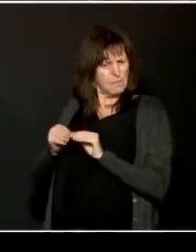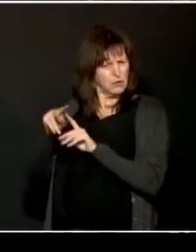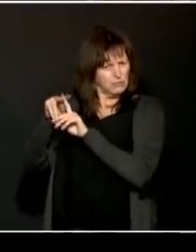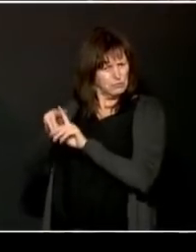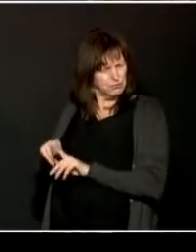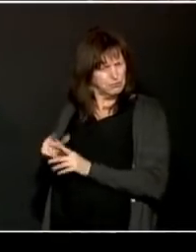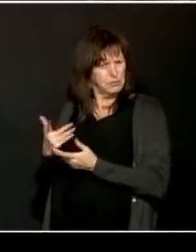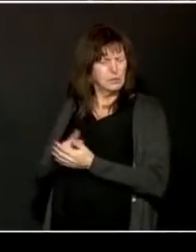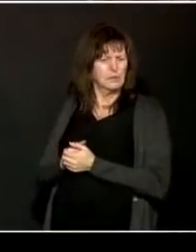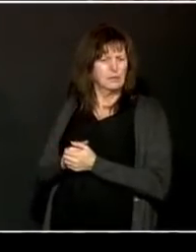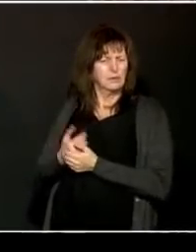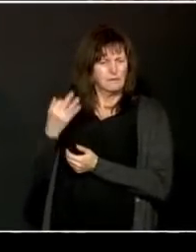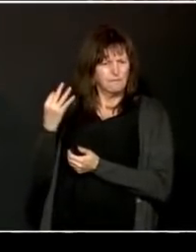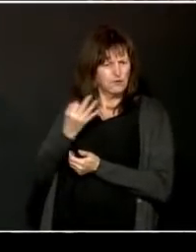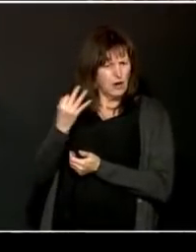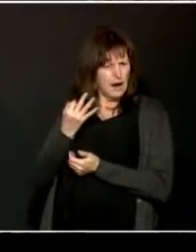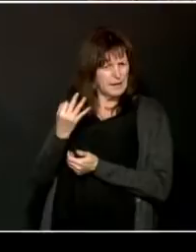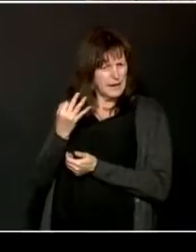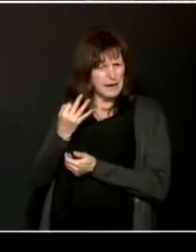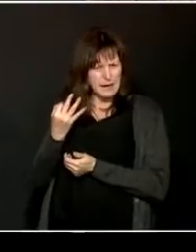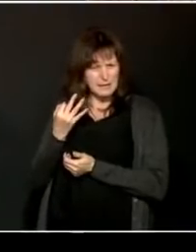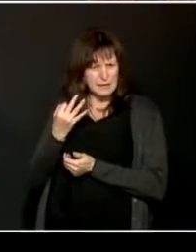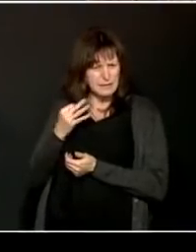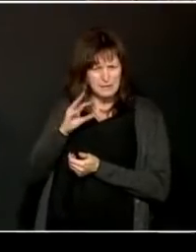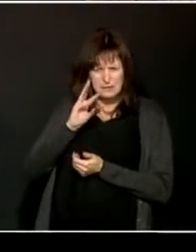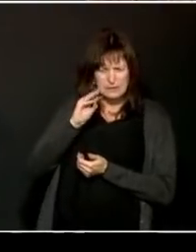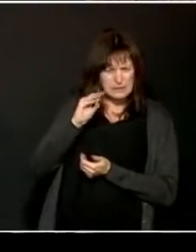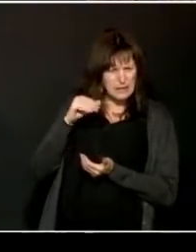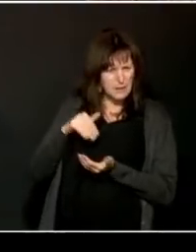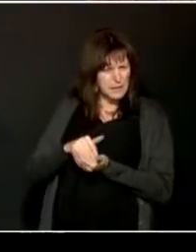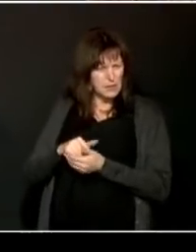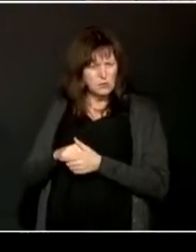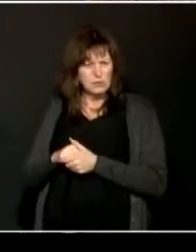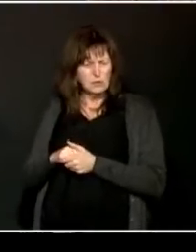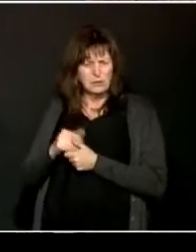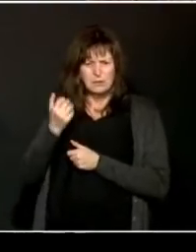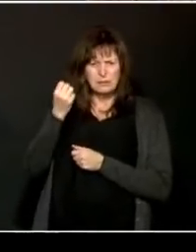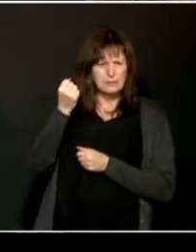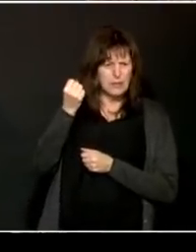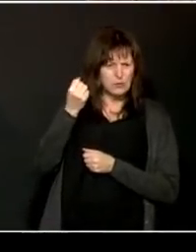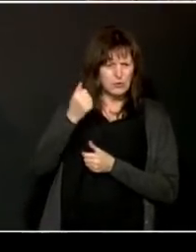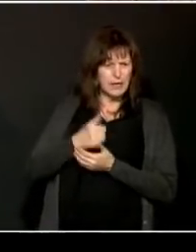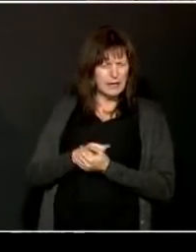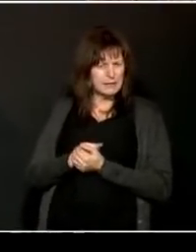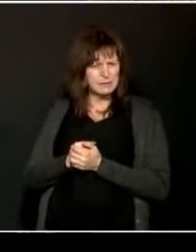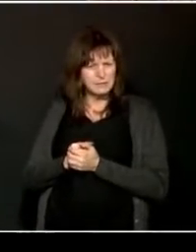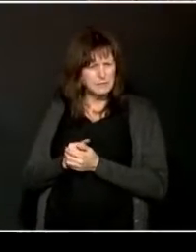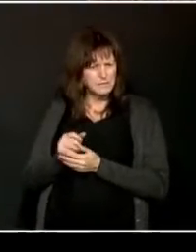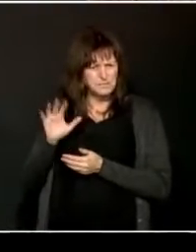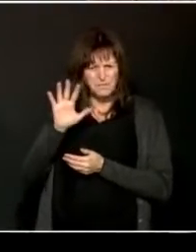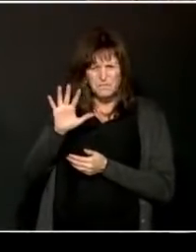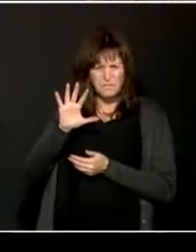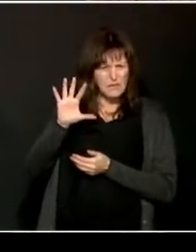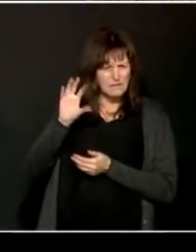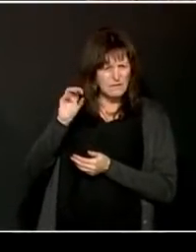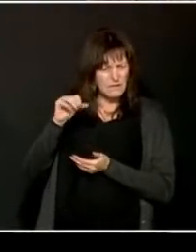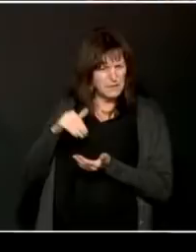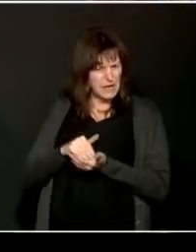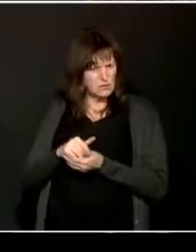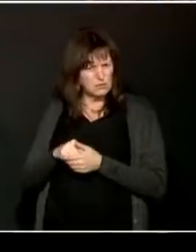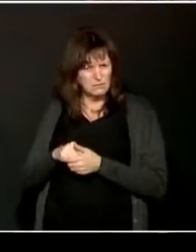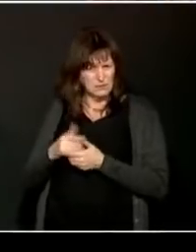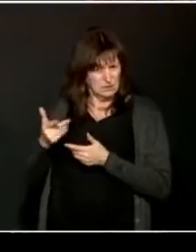yesterday 31,000 and change shots were given. So is the system taking fewer bookings for the